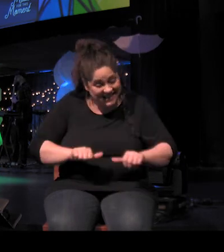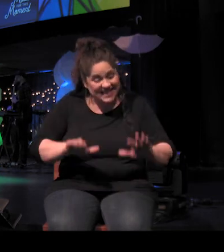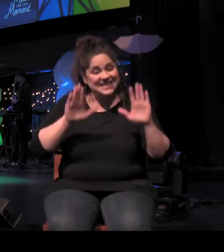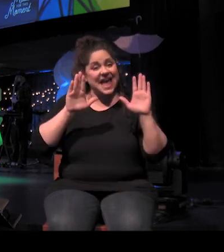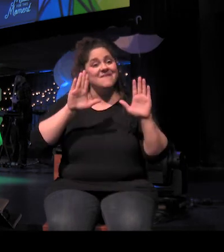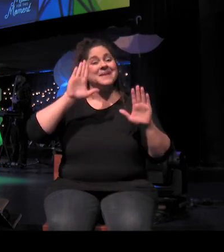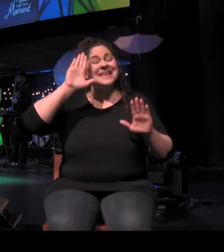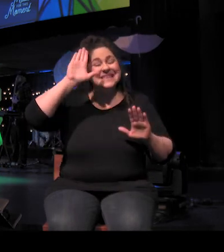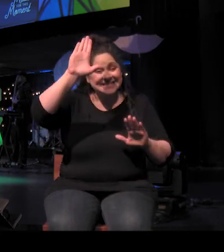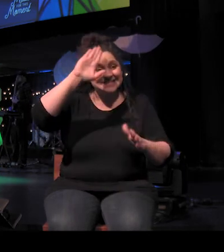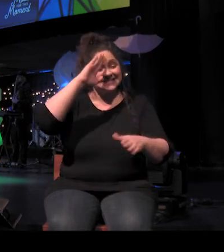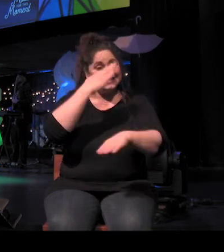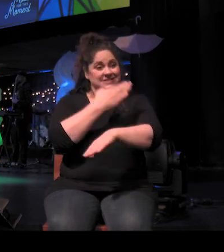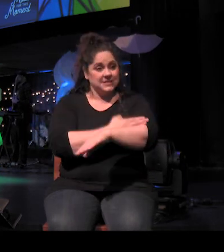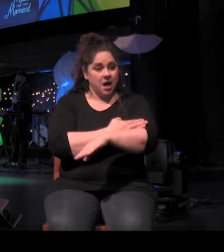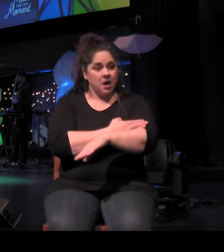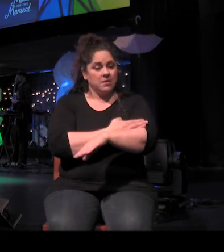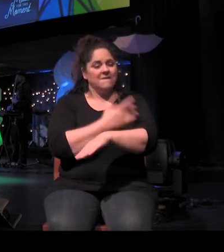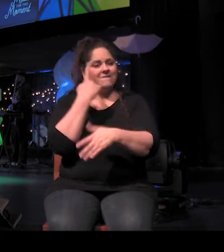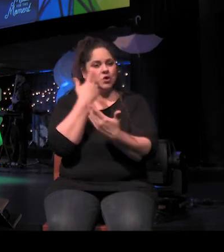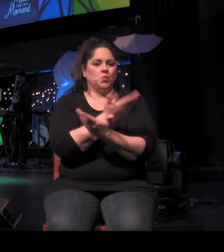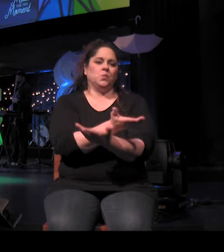loves you. Don't ever lose sight of that.